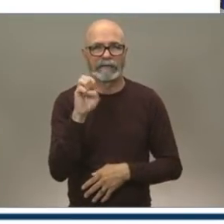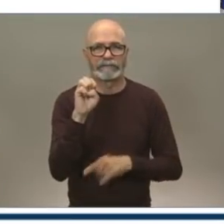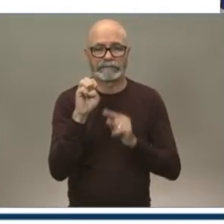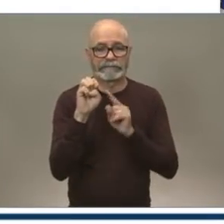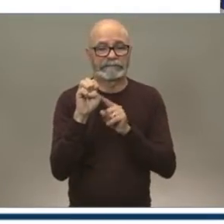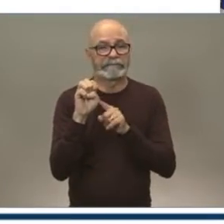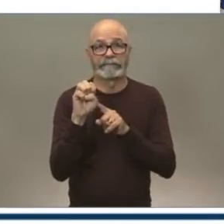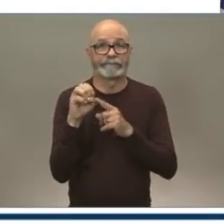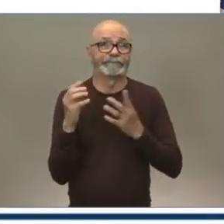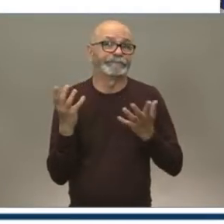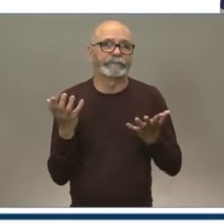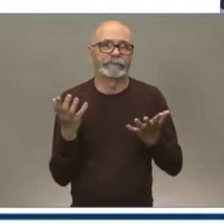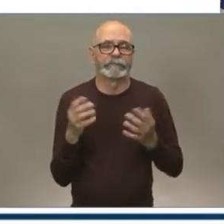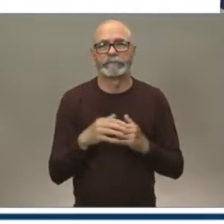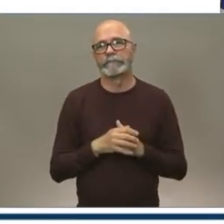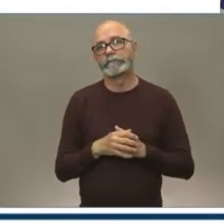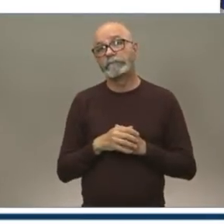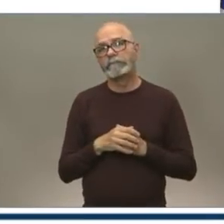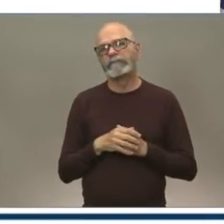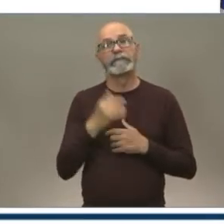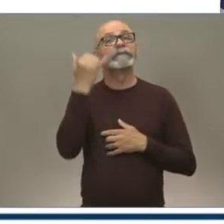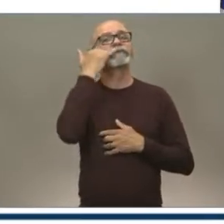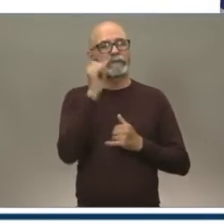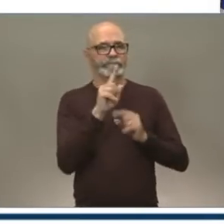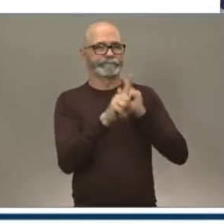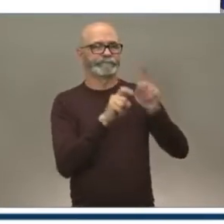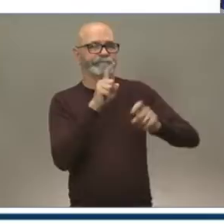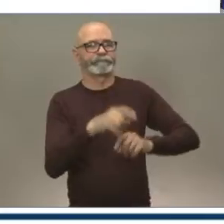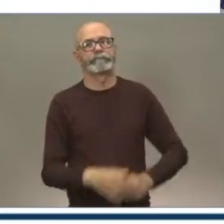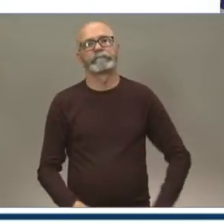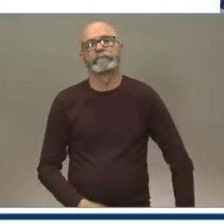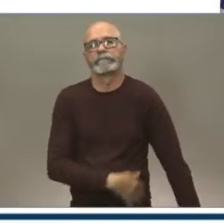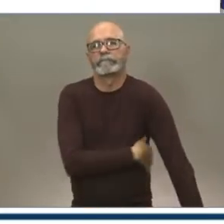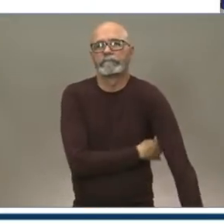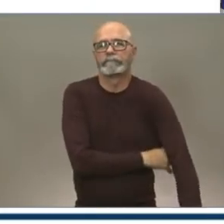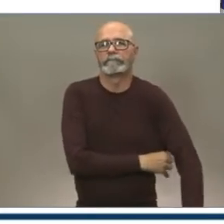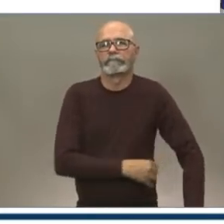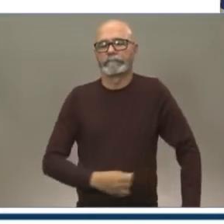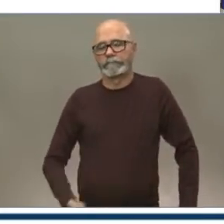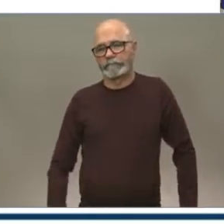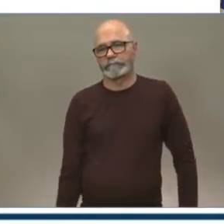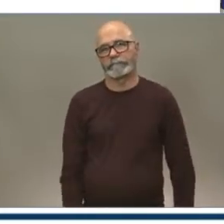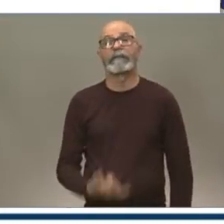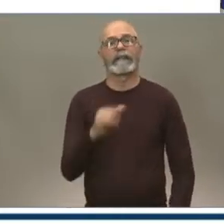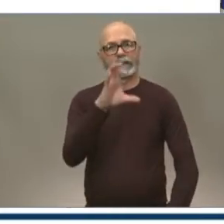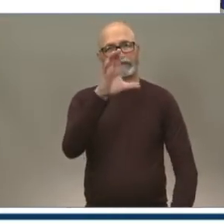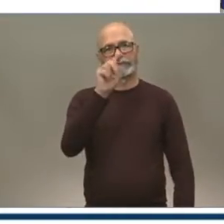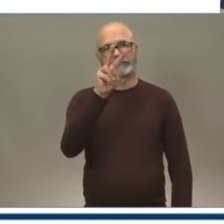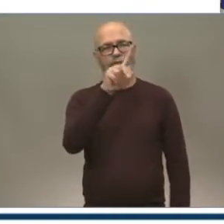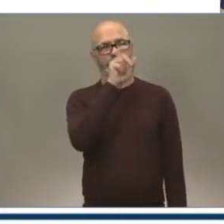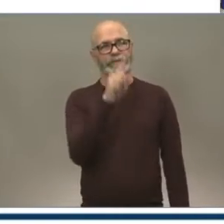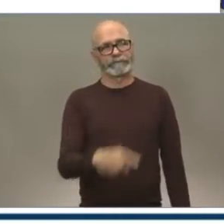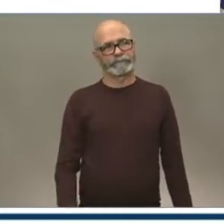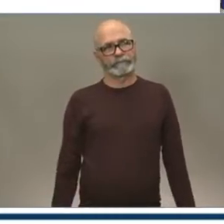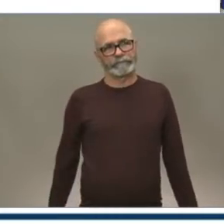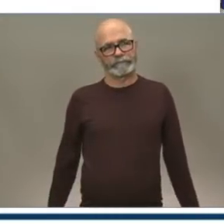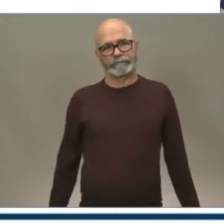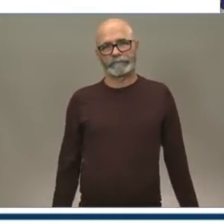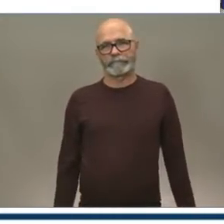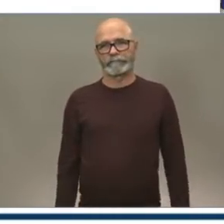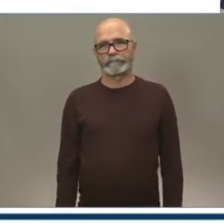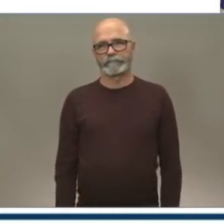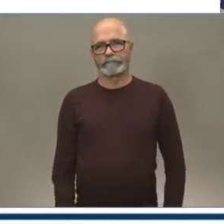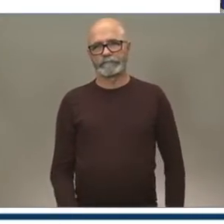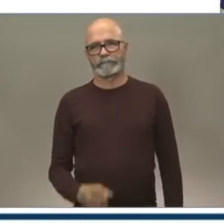take our first question from Natasha Pace from CTV. Go ahead, Natasha. Thank you. Dr. Strang, I'm just wondering if you could expand a bit